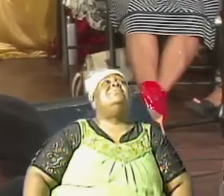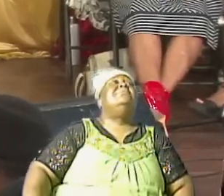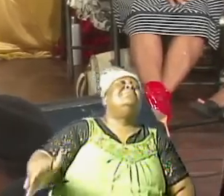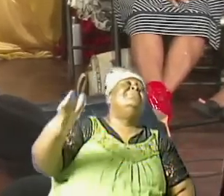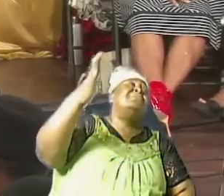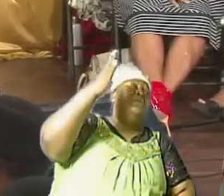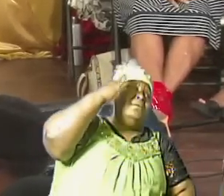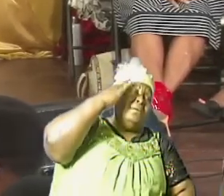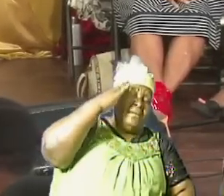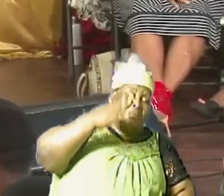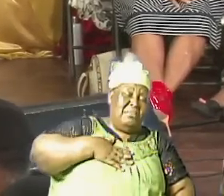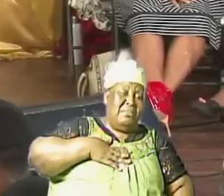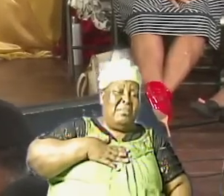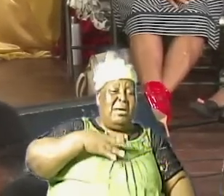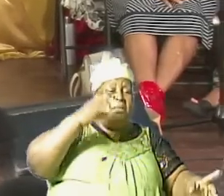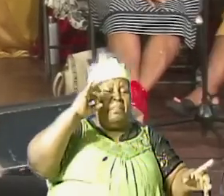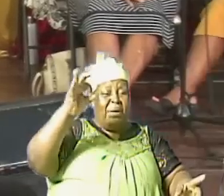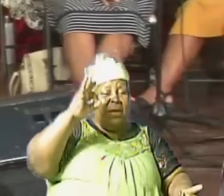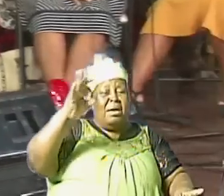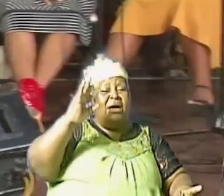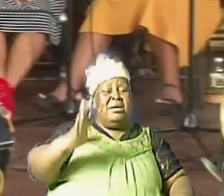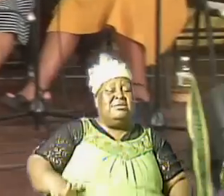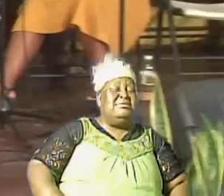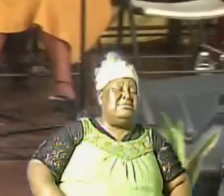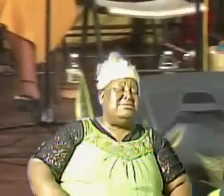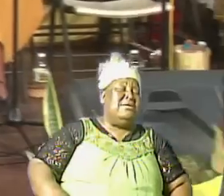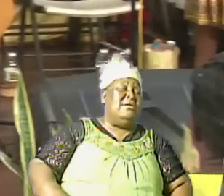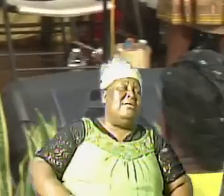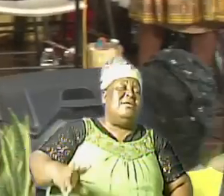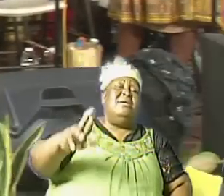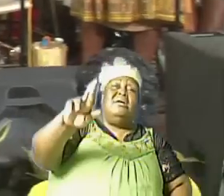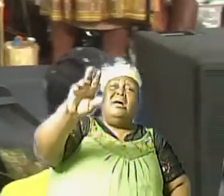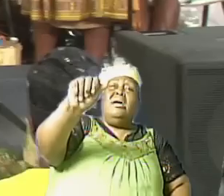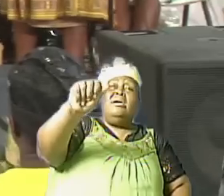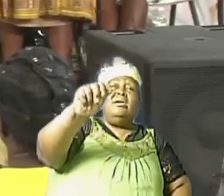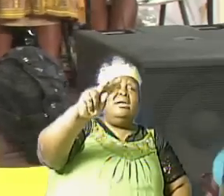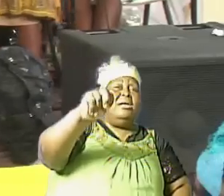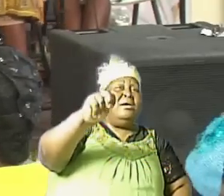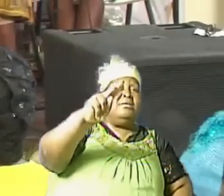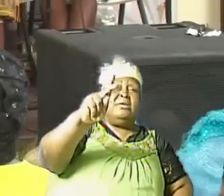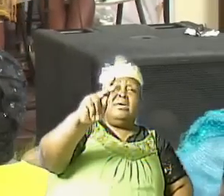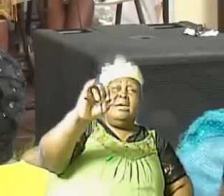You know, my pastor, Pastor Wendell Rankin,